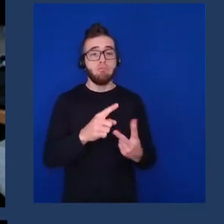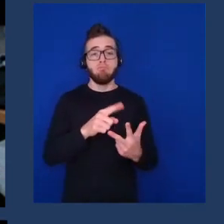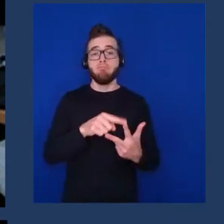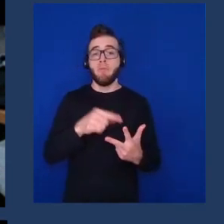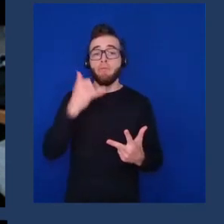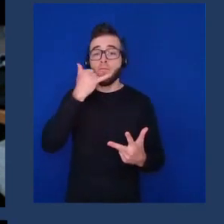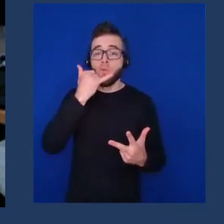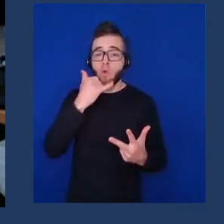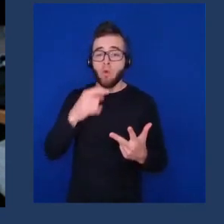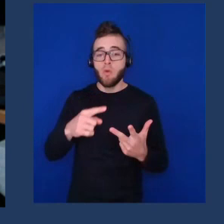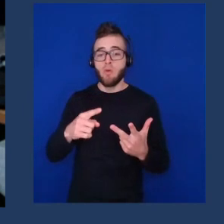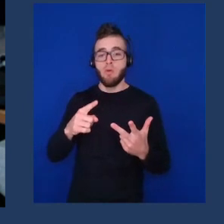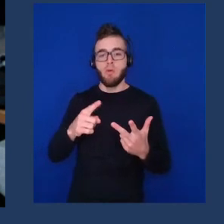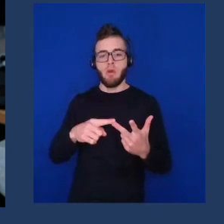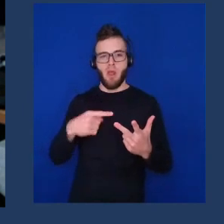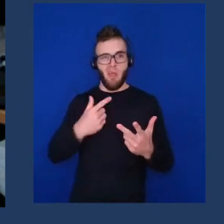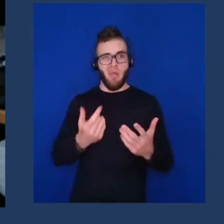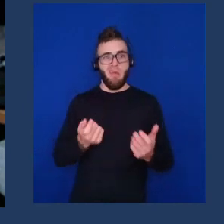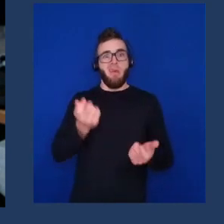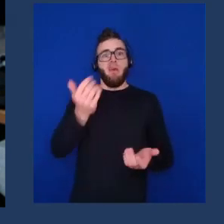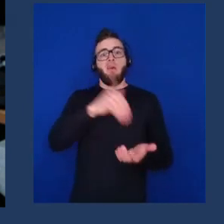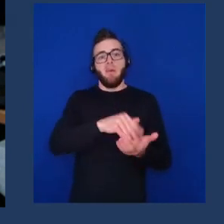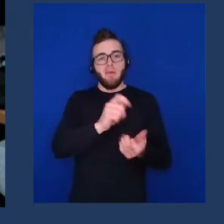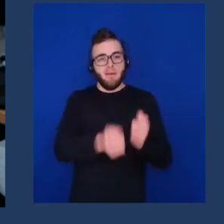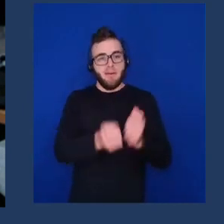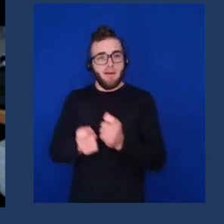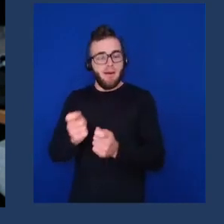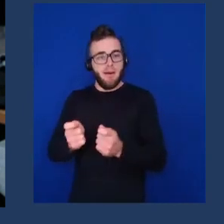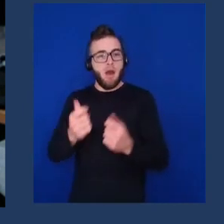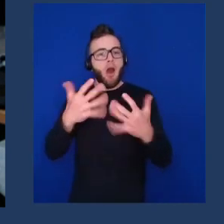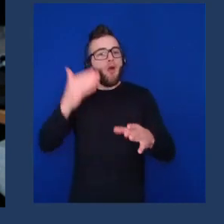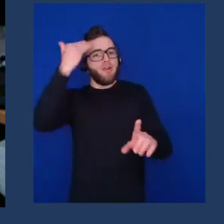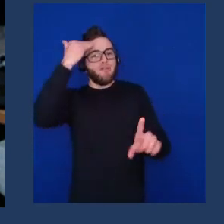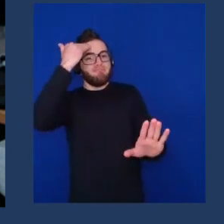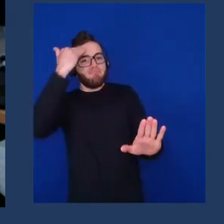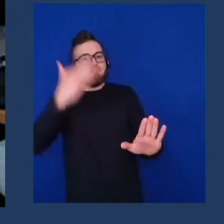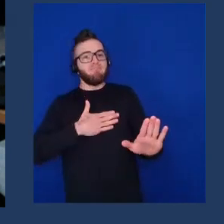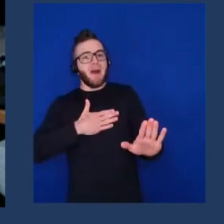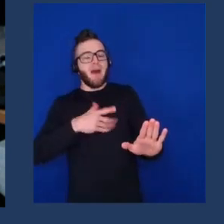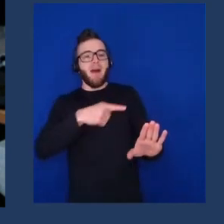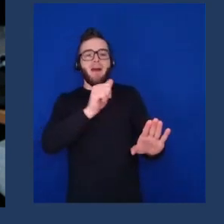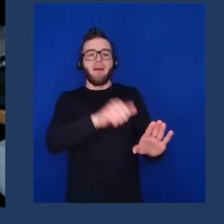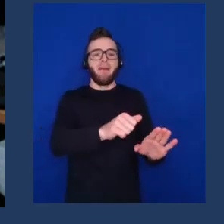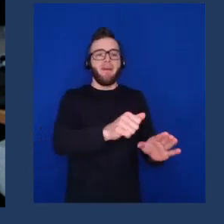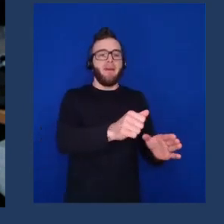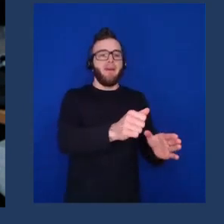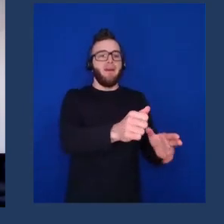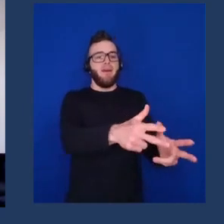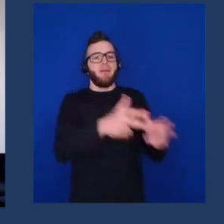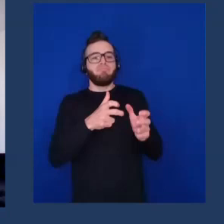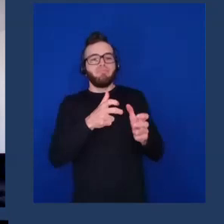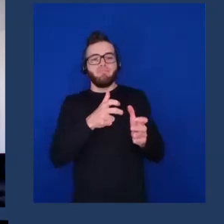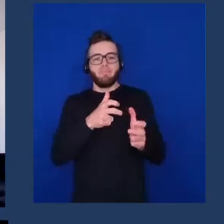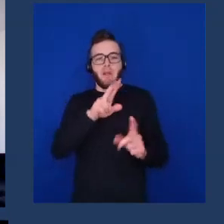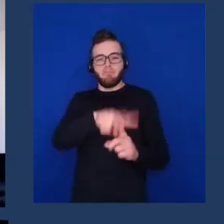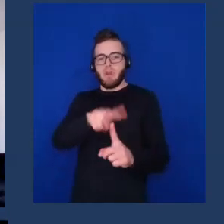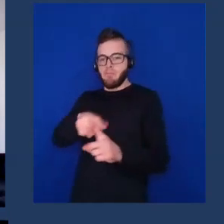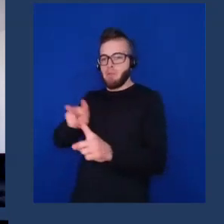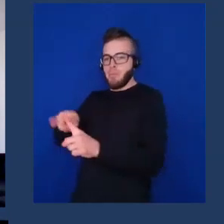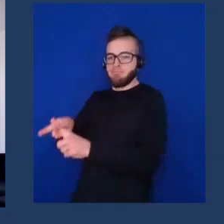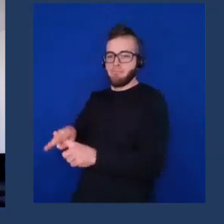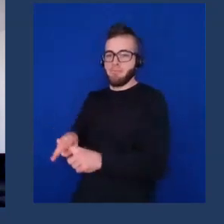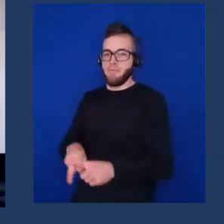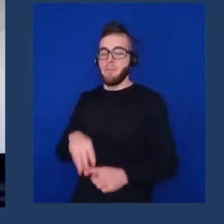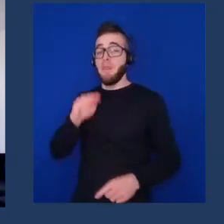right settings to travel with me, and those ones were specific to the desktop or specific to the phone. Awesome. I'll echo all of those points, and I'll add in one